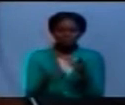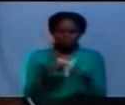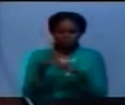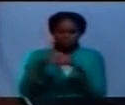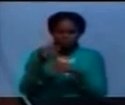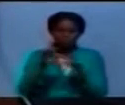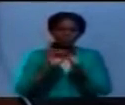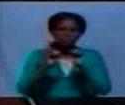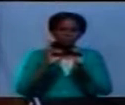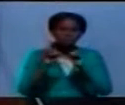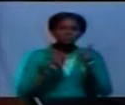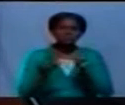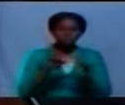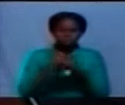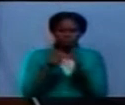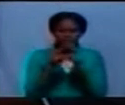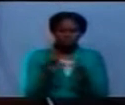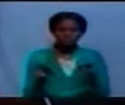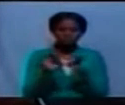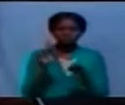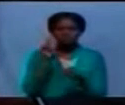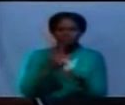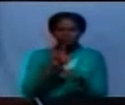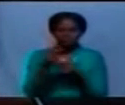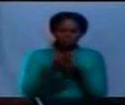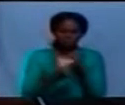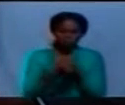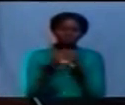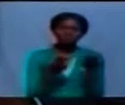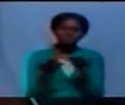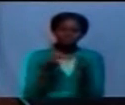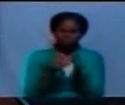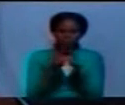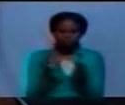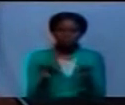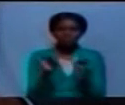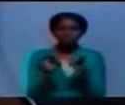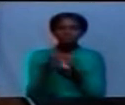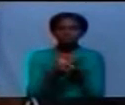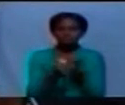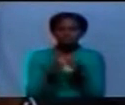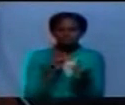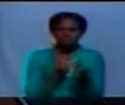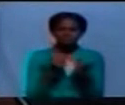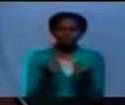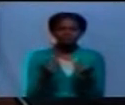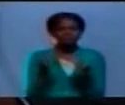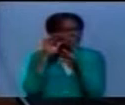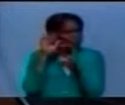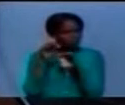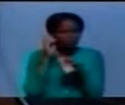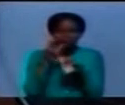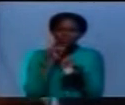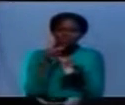to educate the public on the importance of usage of banking services, on the importance of savings. So we hope with these interventions, we're not